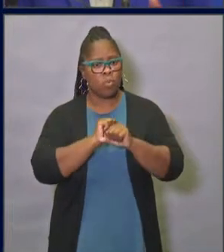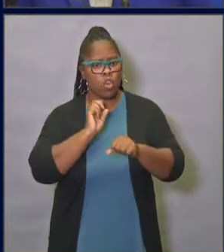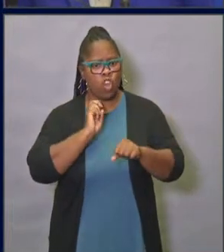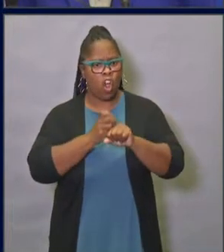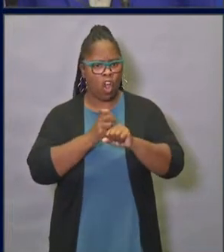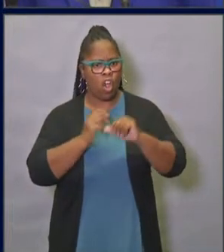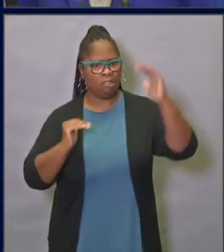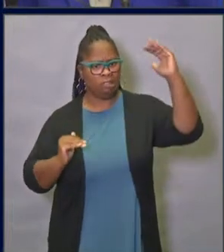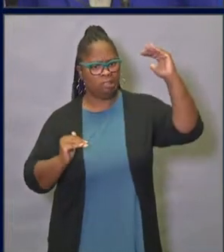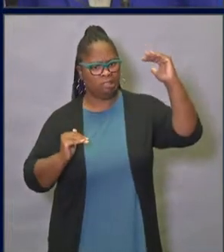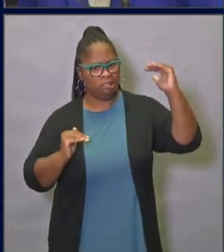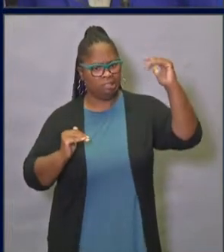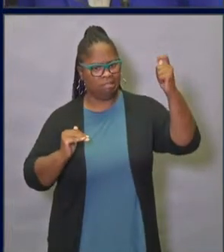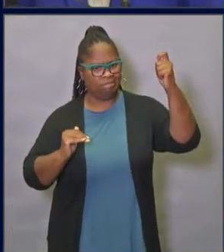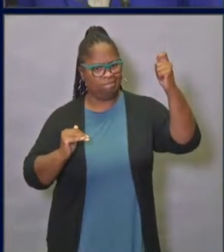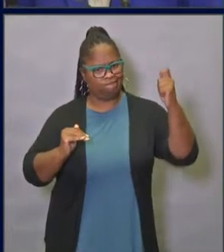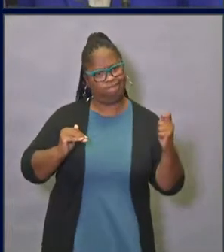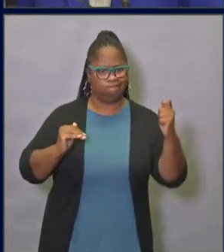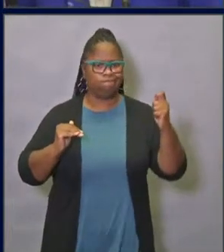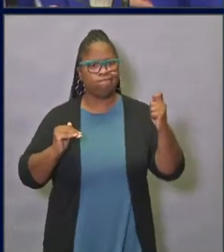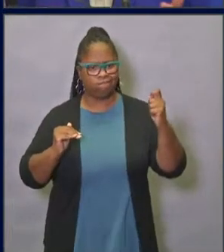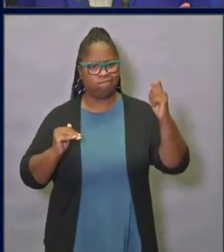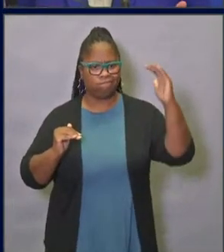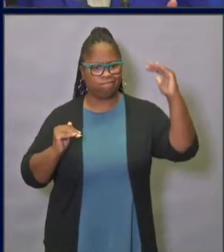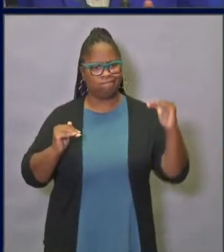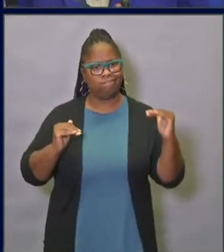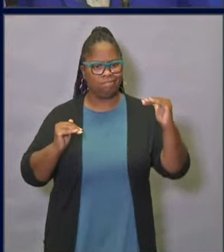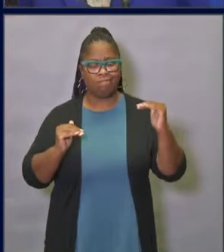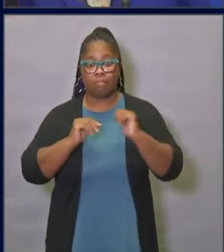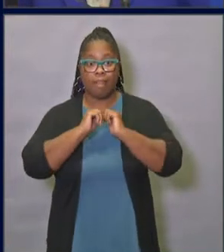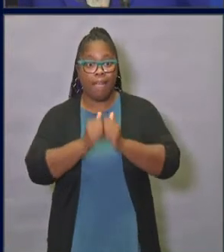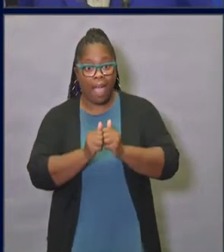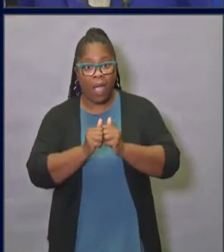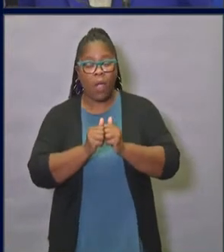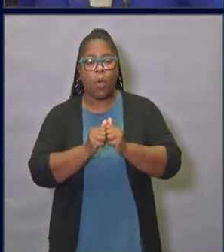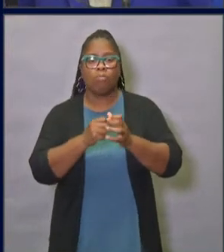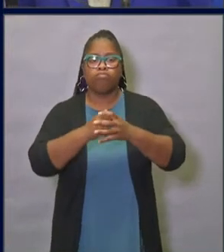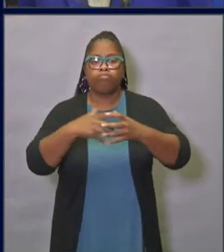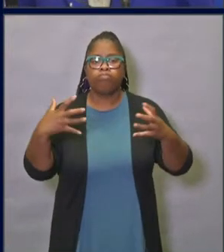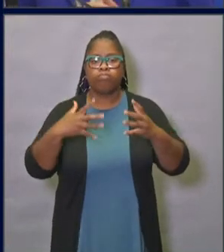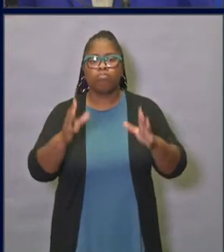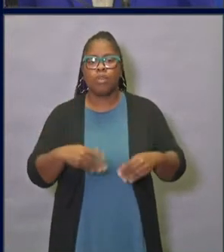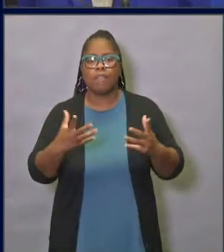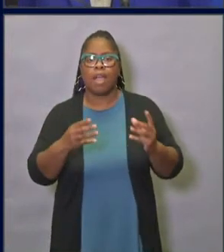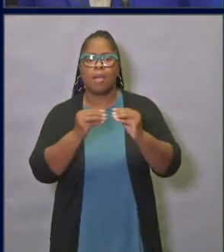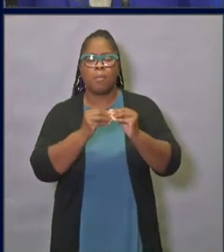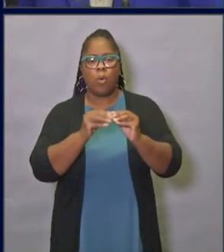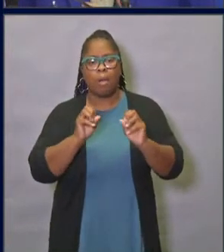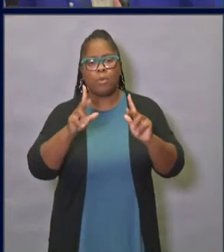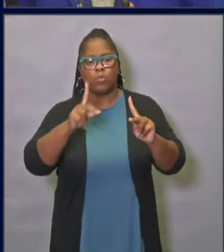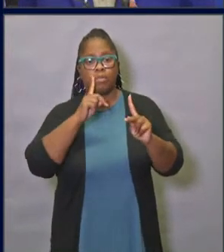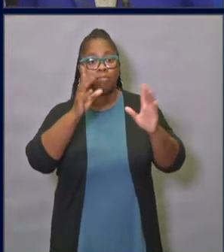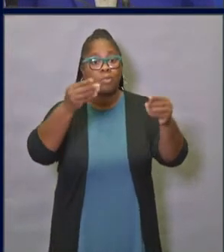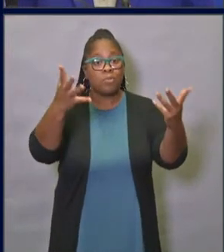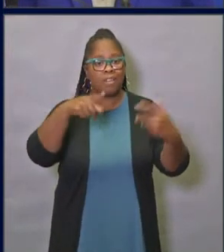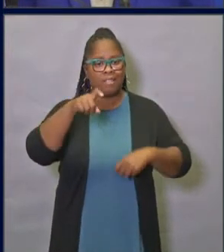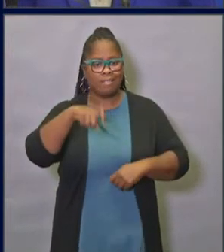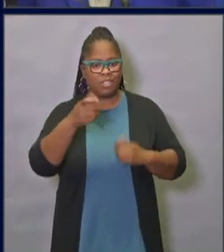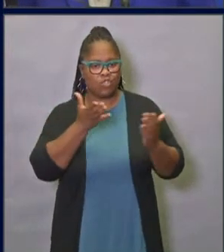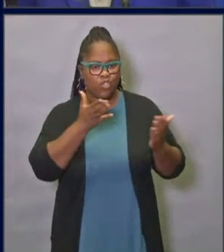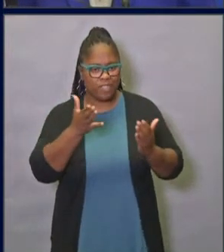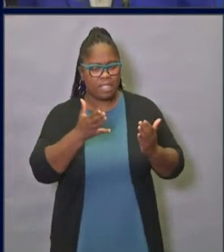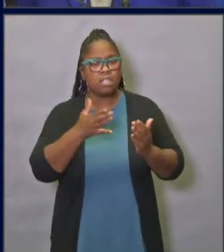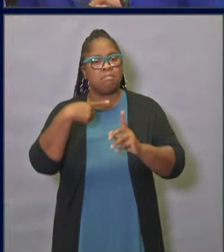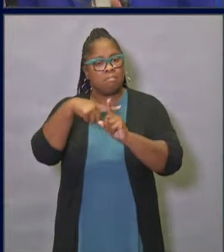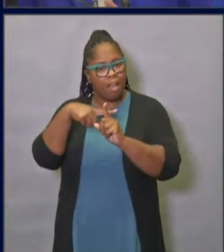the disproportionality by really extending our ability to provide both needed services and to make some